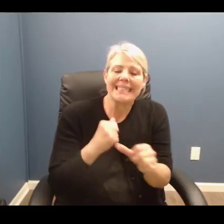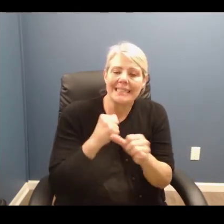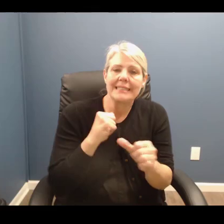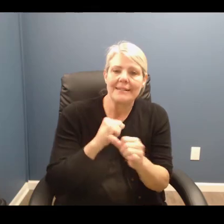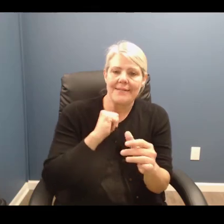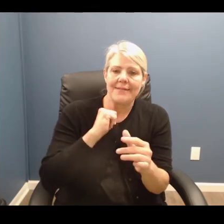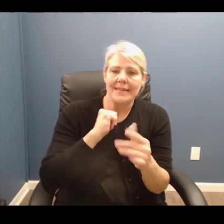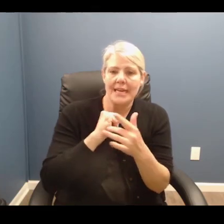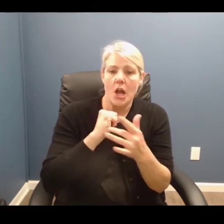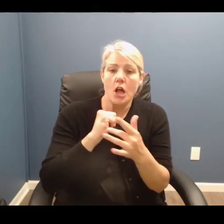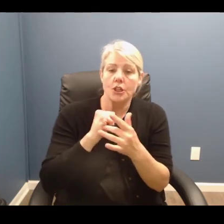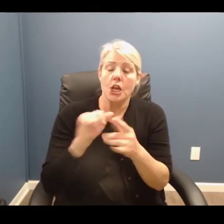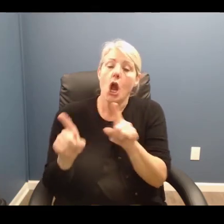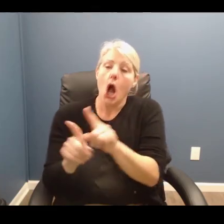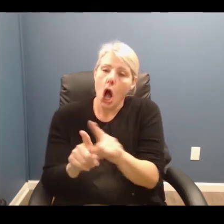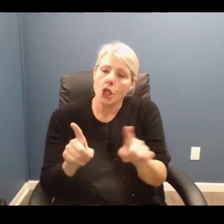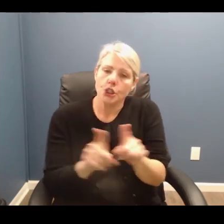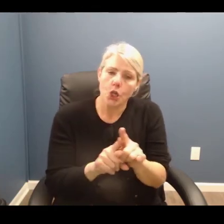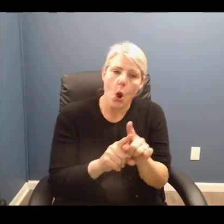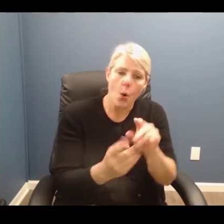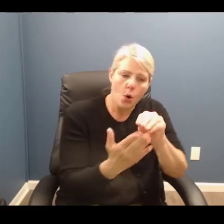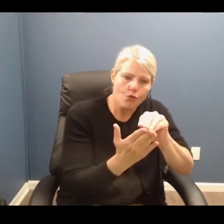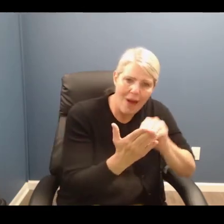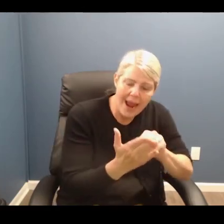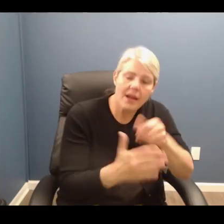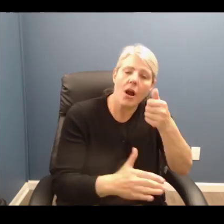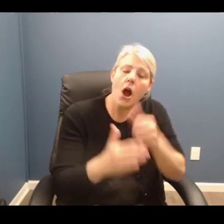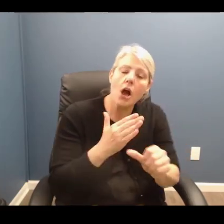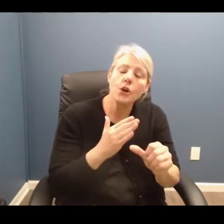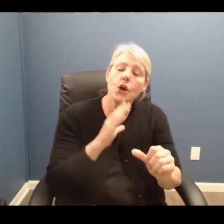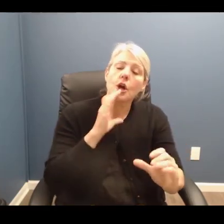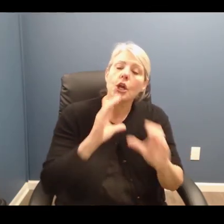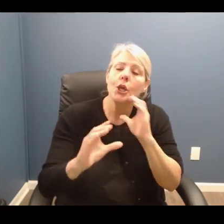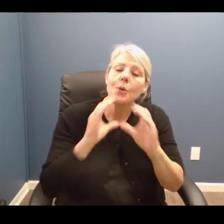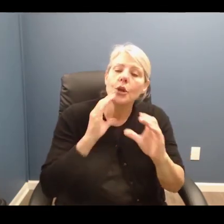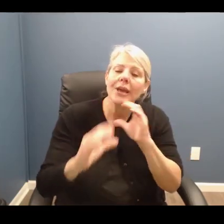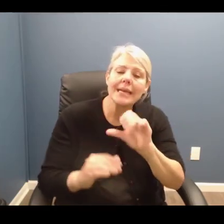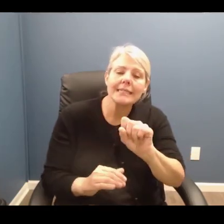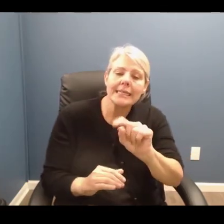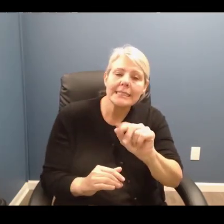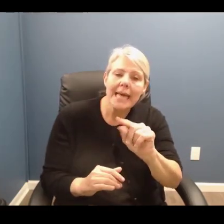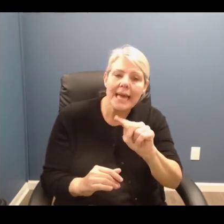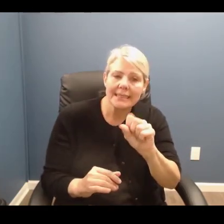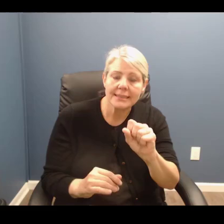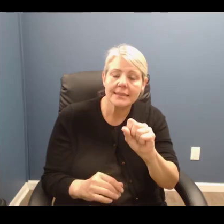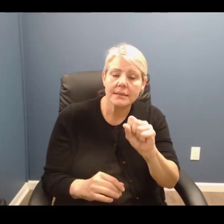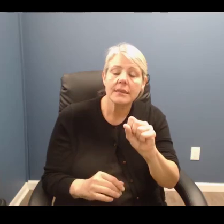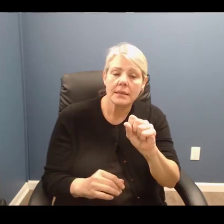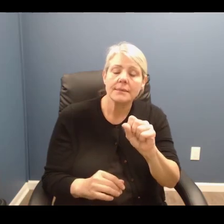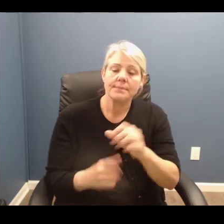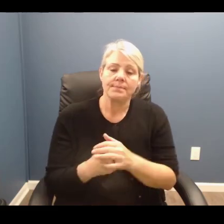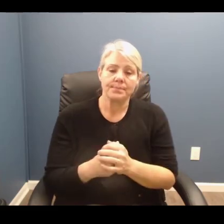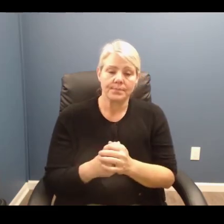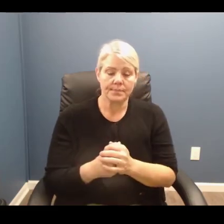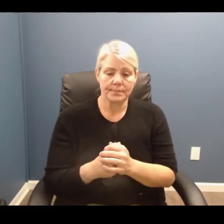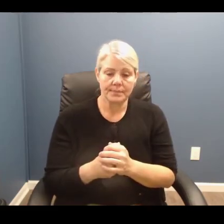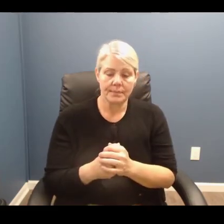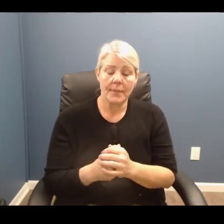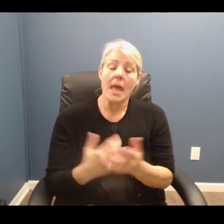in the communication status and functional hearing, listening, and communication assessment sections of the present